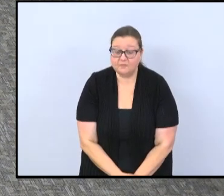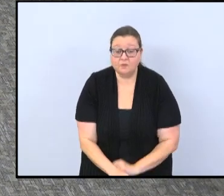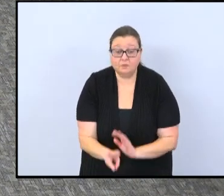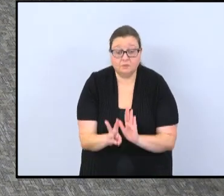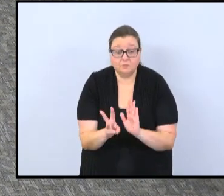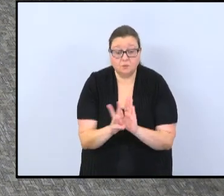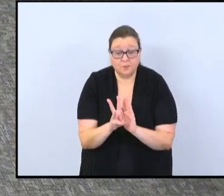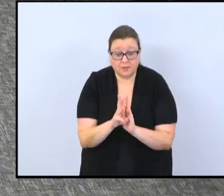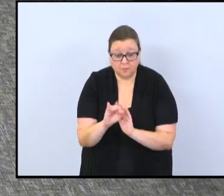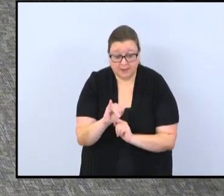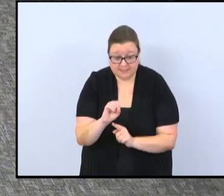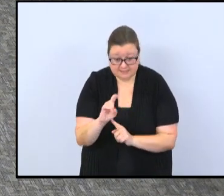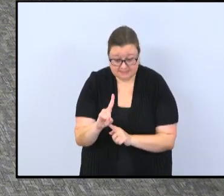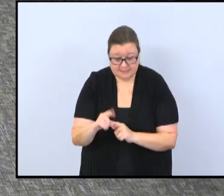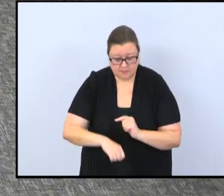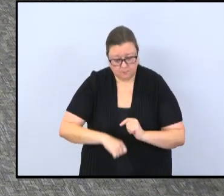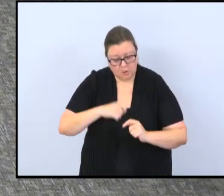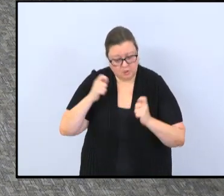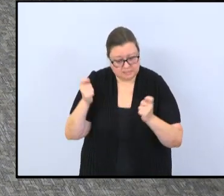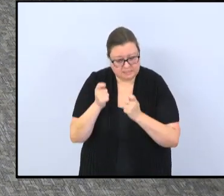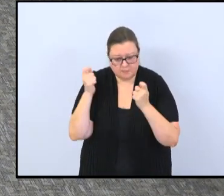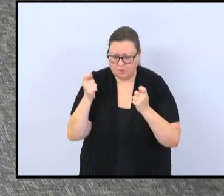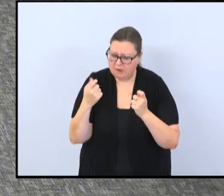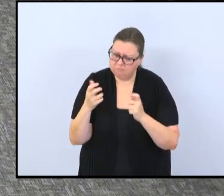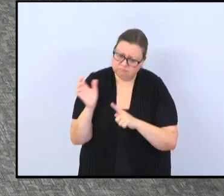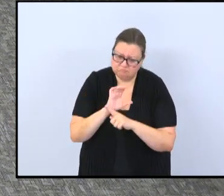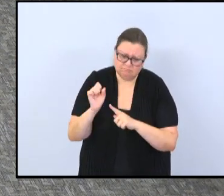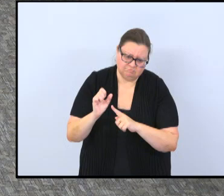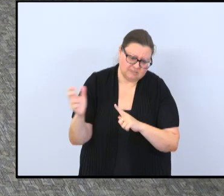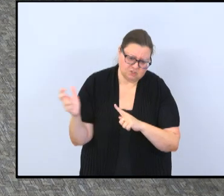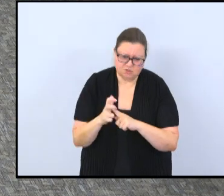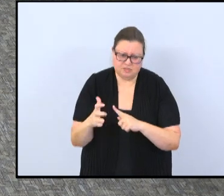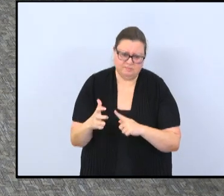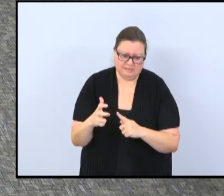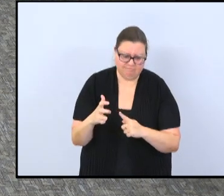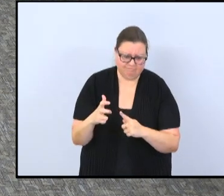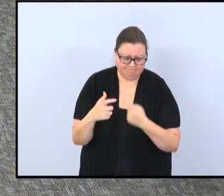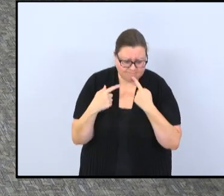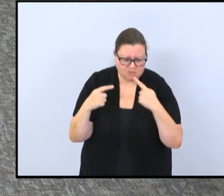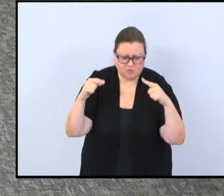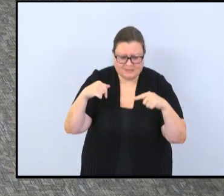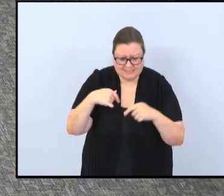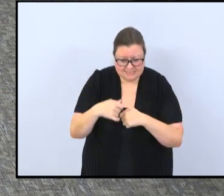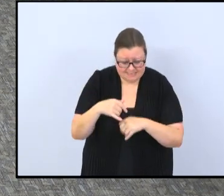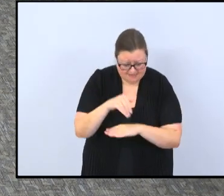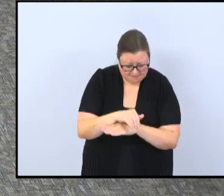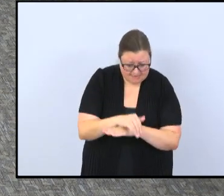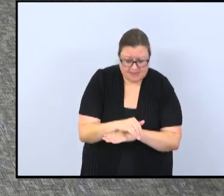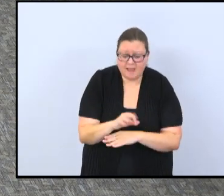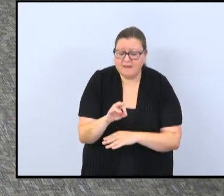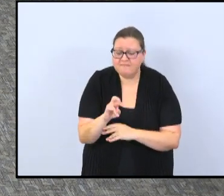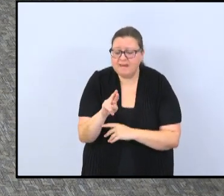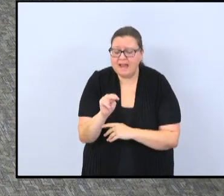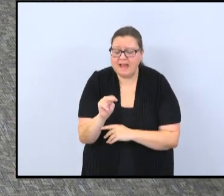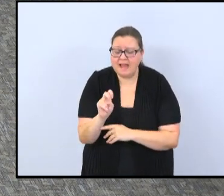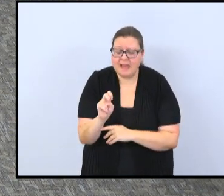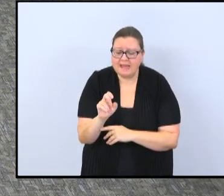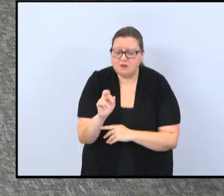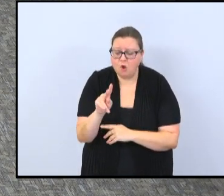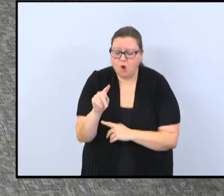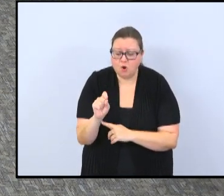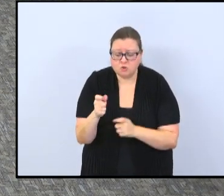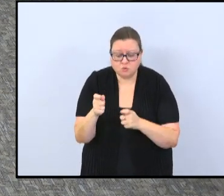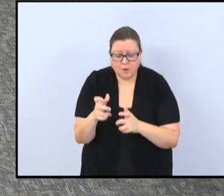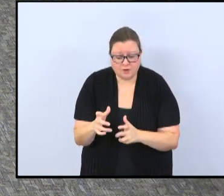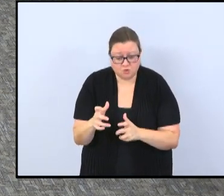Waco ISD is proud to celebrate a remarkable achievement this evening. Our very own Fine Arts Director, Larry Carpenter, has been named